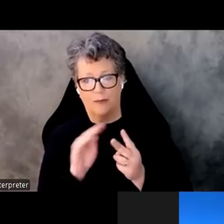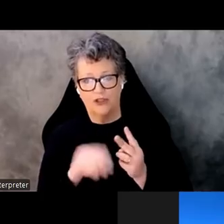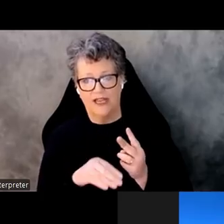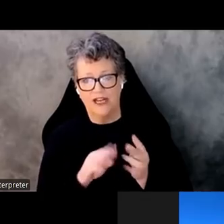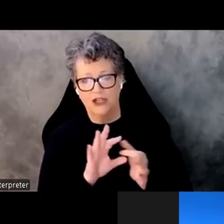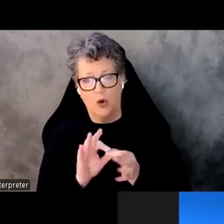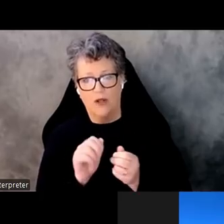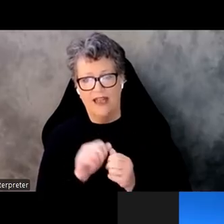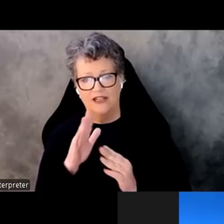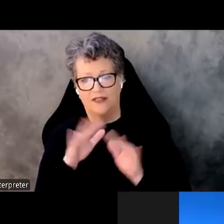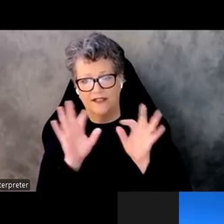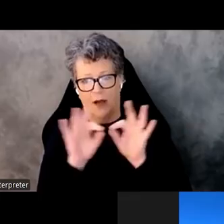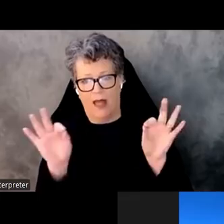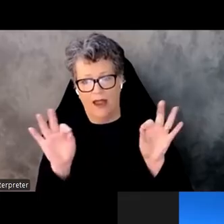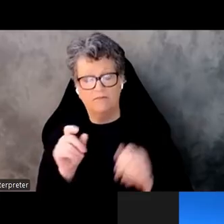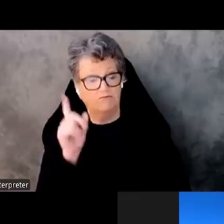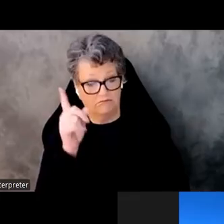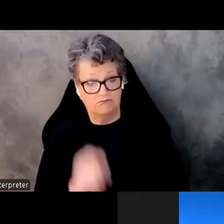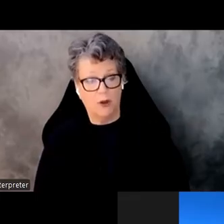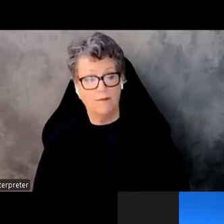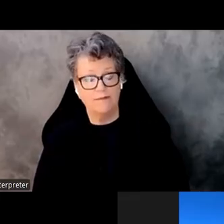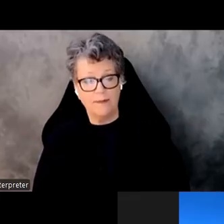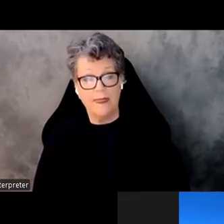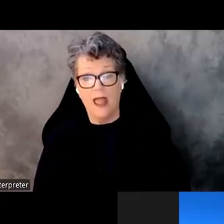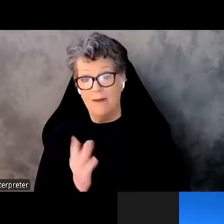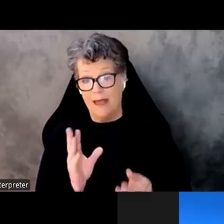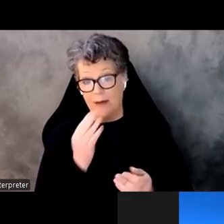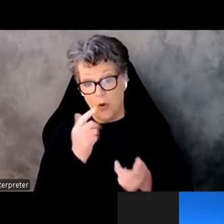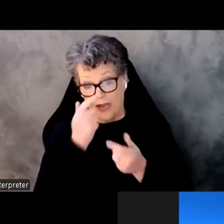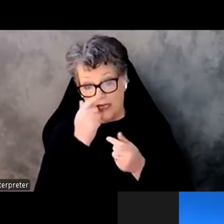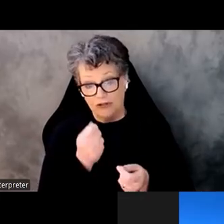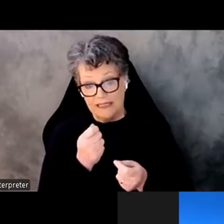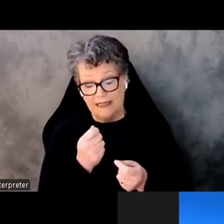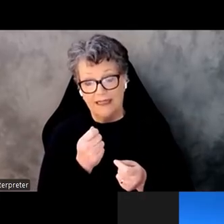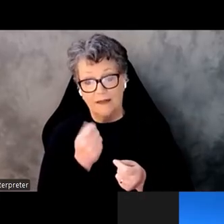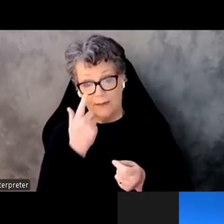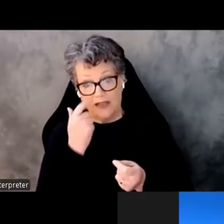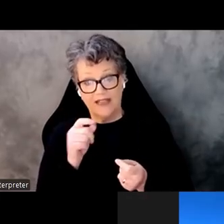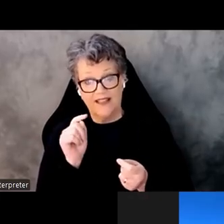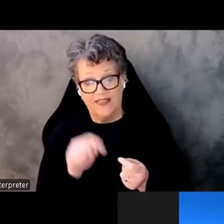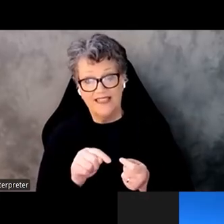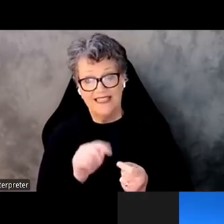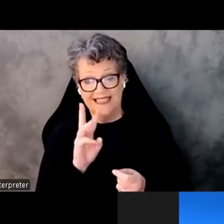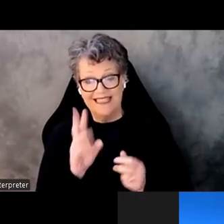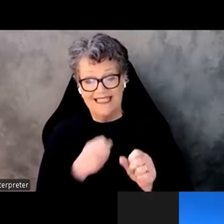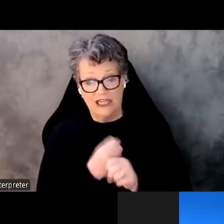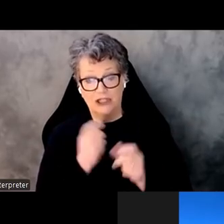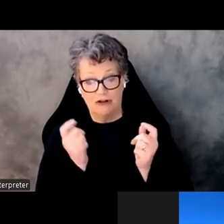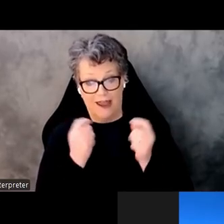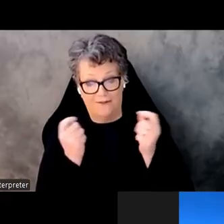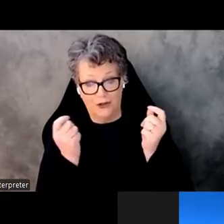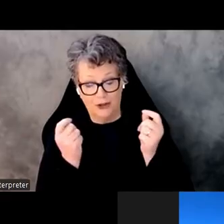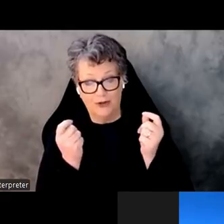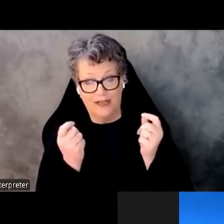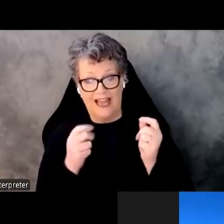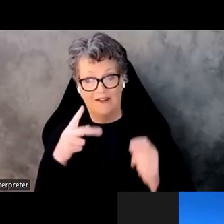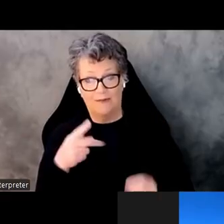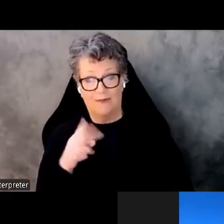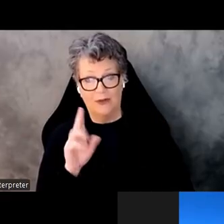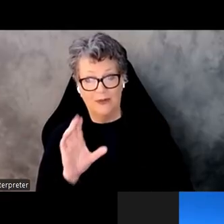to the top line. Okay. But maybe more interestingly, since this is the 6-year anniversary of